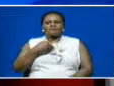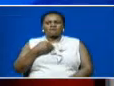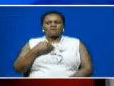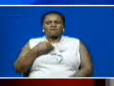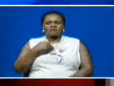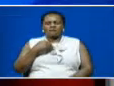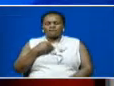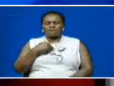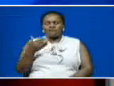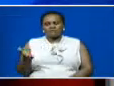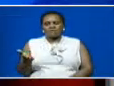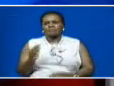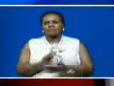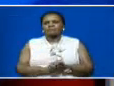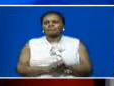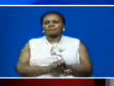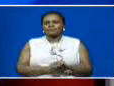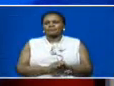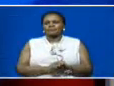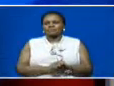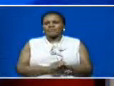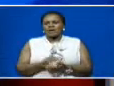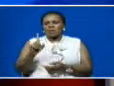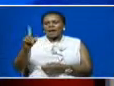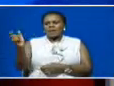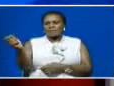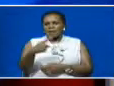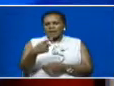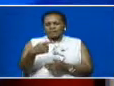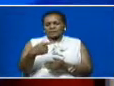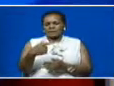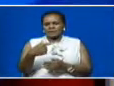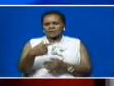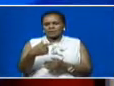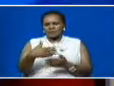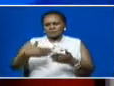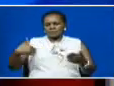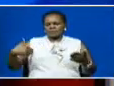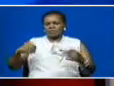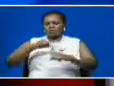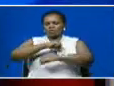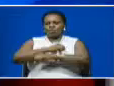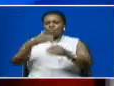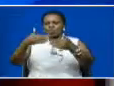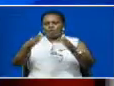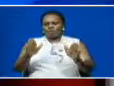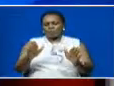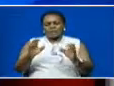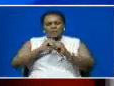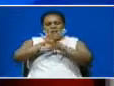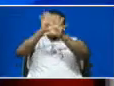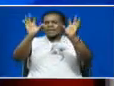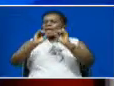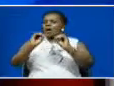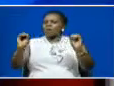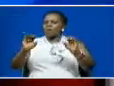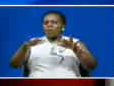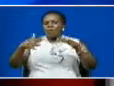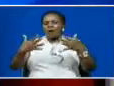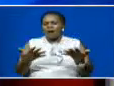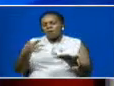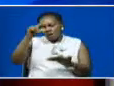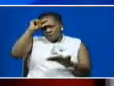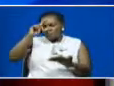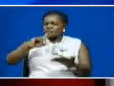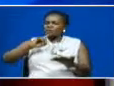on KTN Prime. Now, with less than a month, as we've been reporting, before schools reopen, uncertainty continues to reign following a